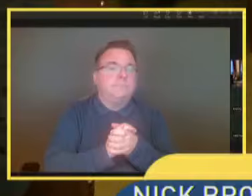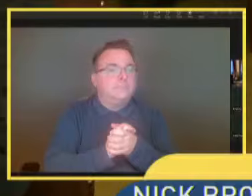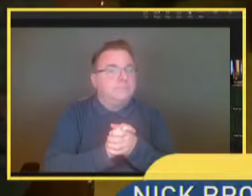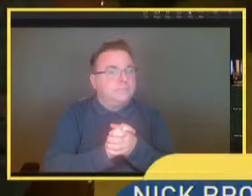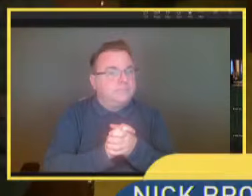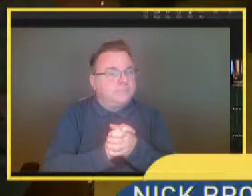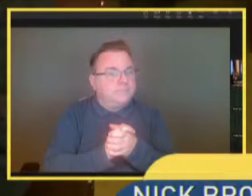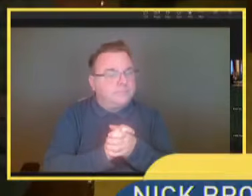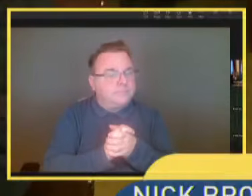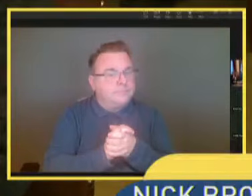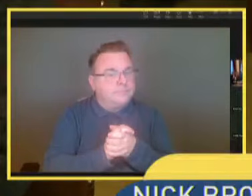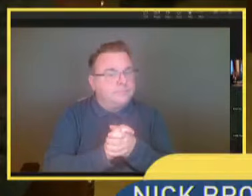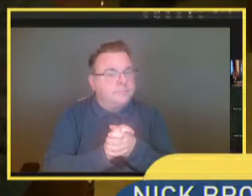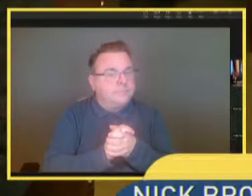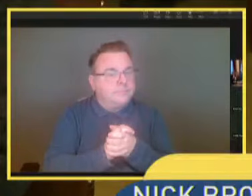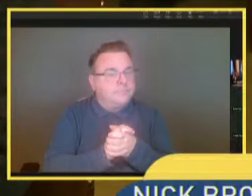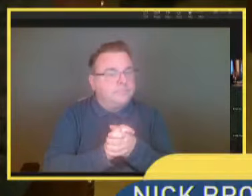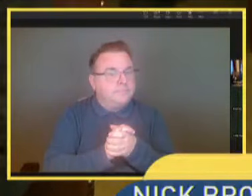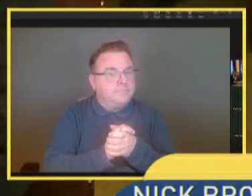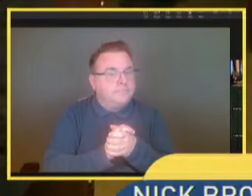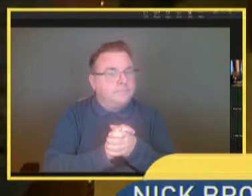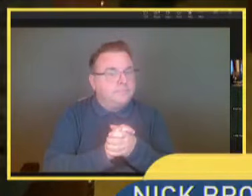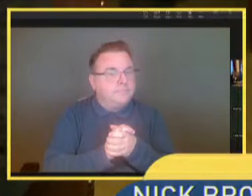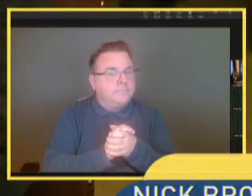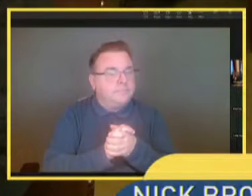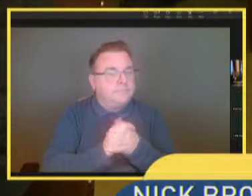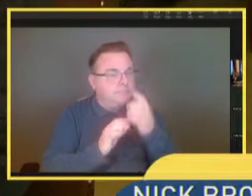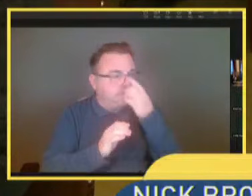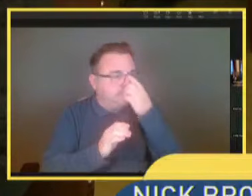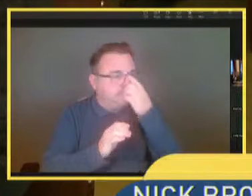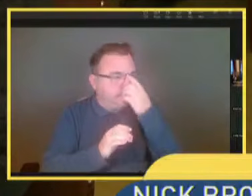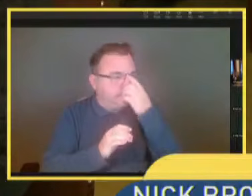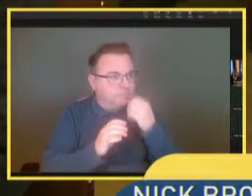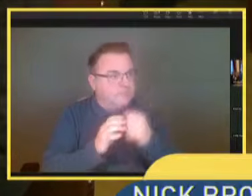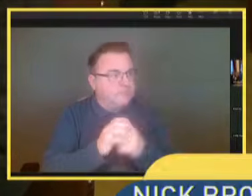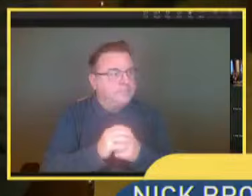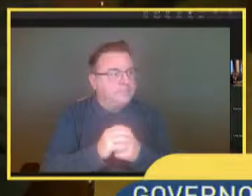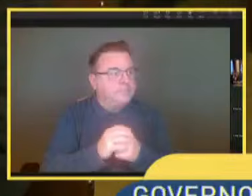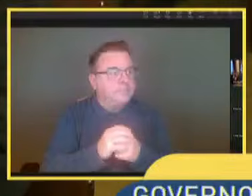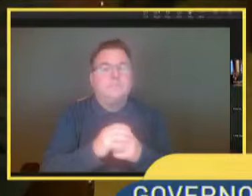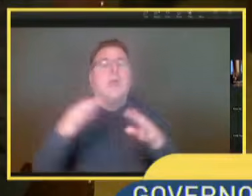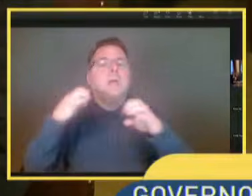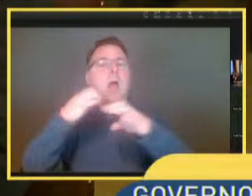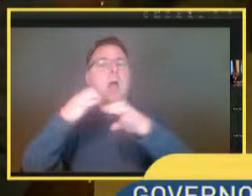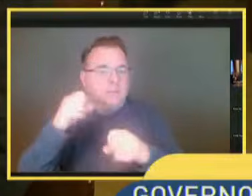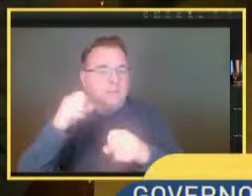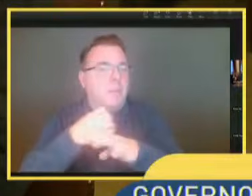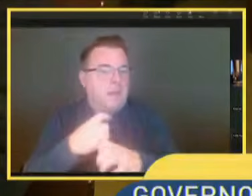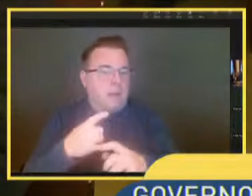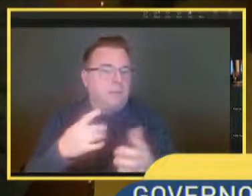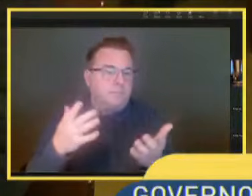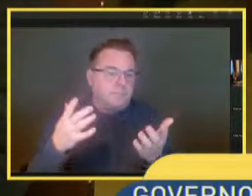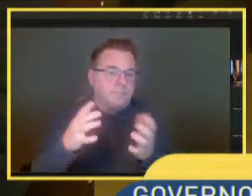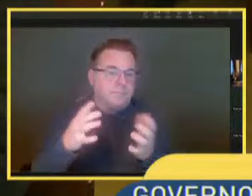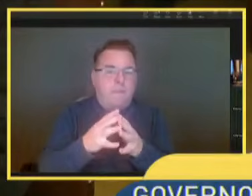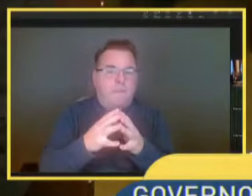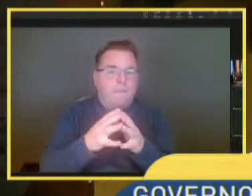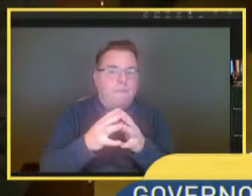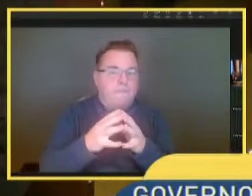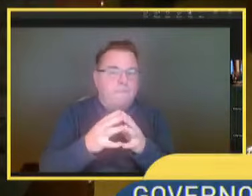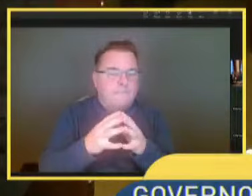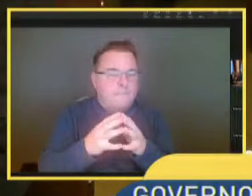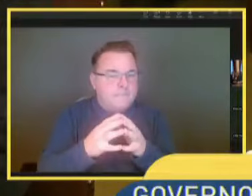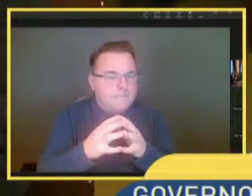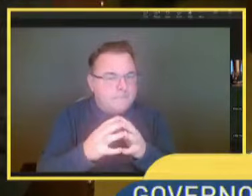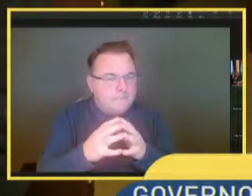see misbehaving colleague? I'll just say it's complicated, but happy to have the team follow. And the only I'll add to that, Jerry,